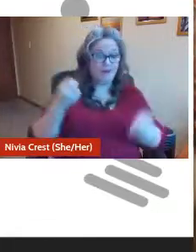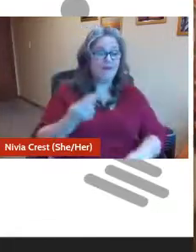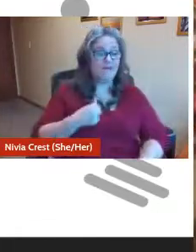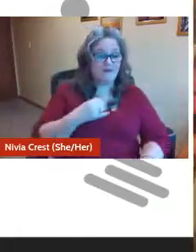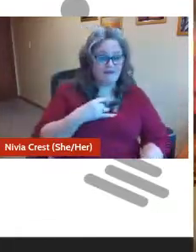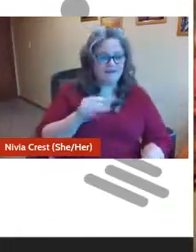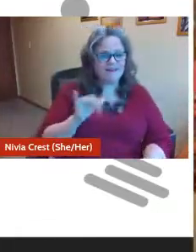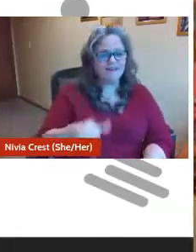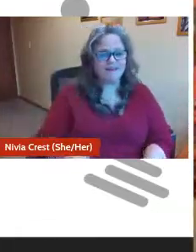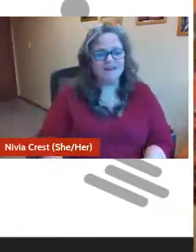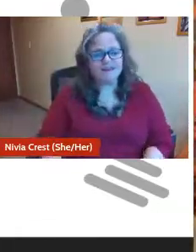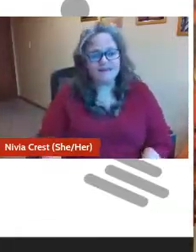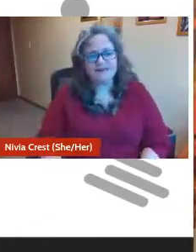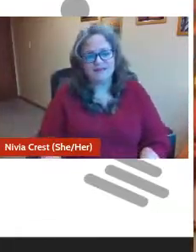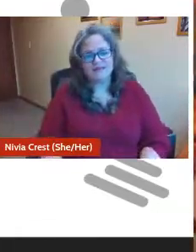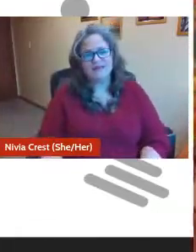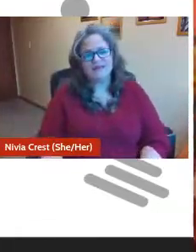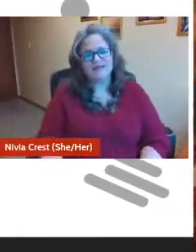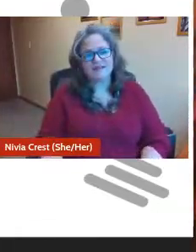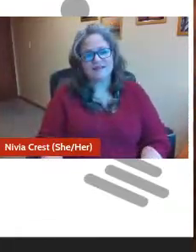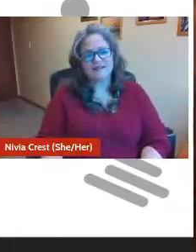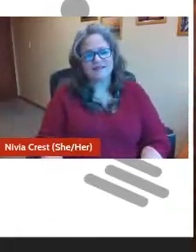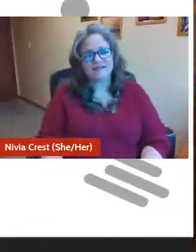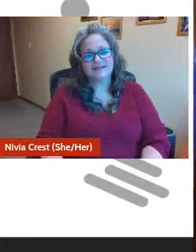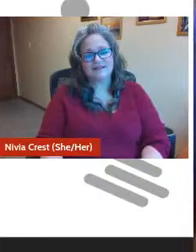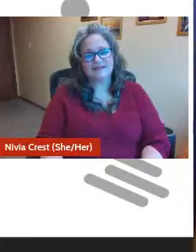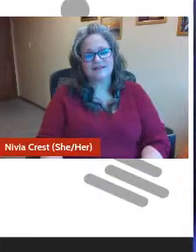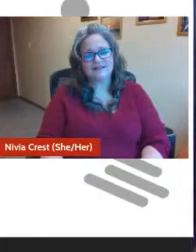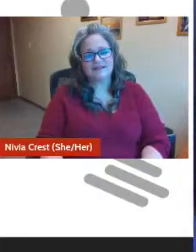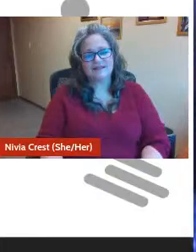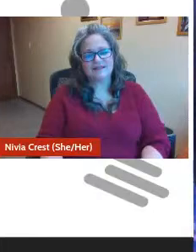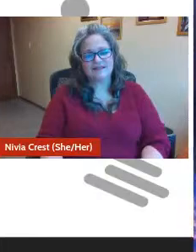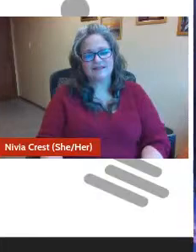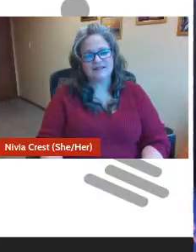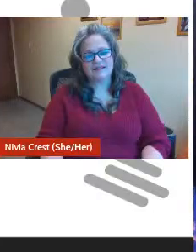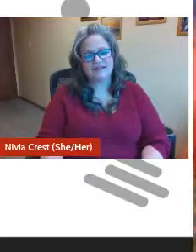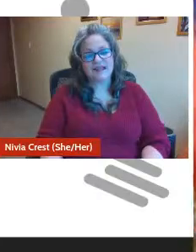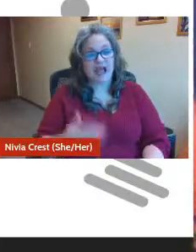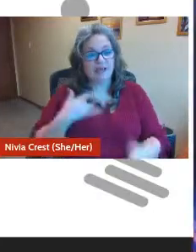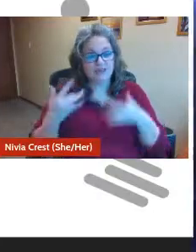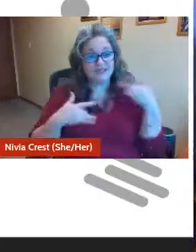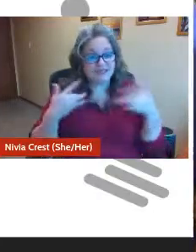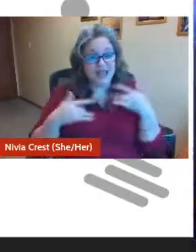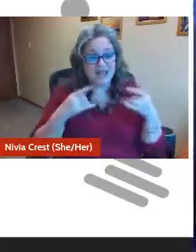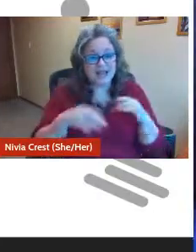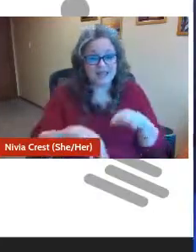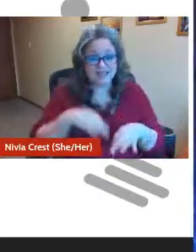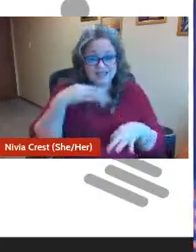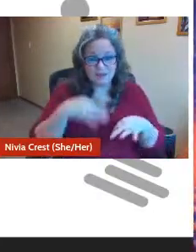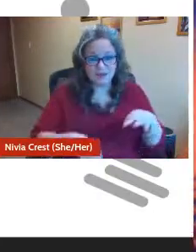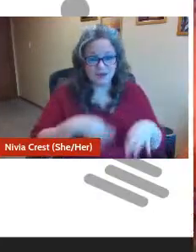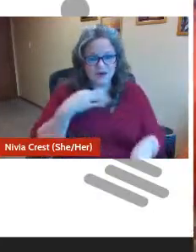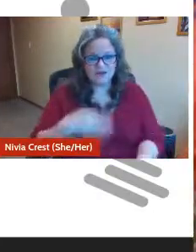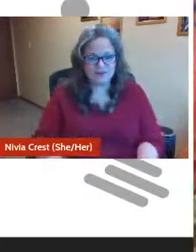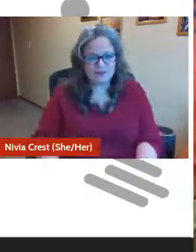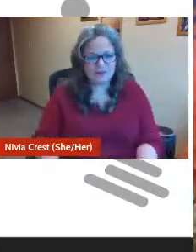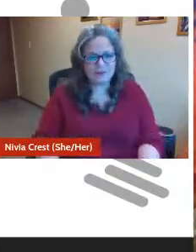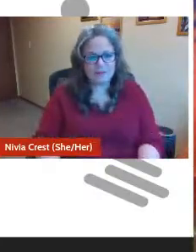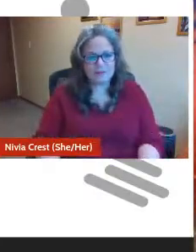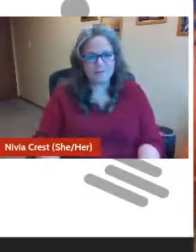Ooh. And it's a zipper. I'm sorry. I got excited. It's a gold zipper.